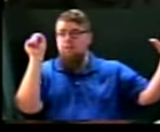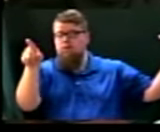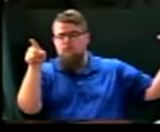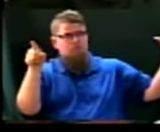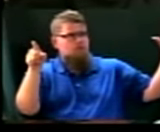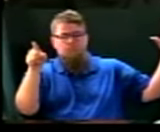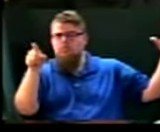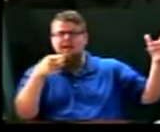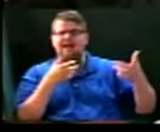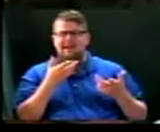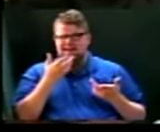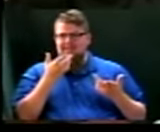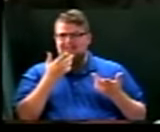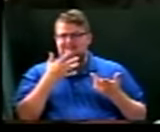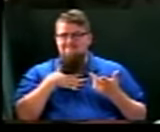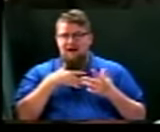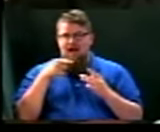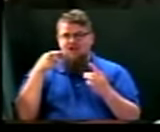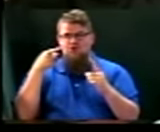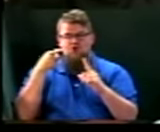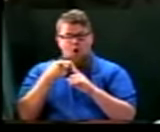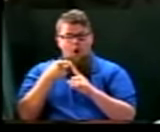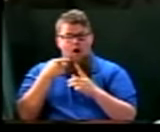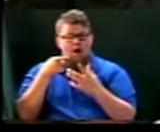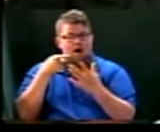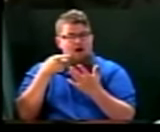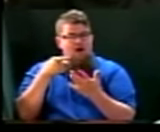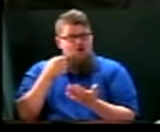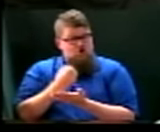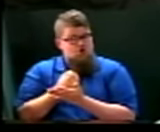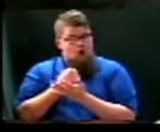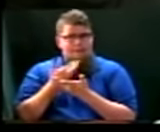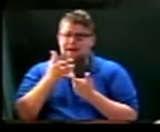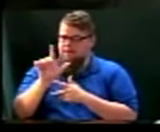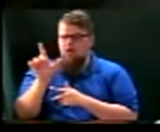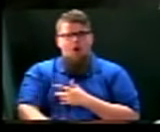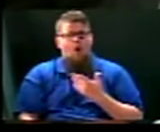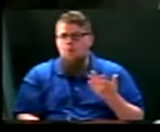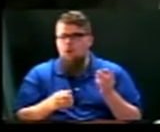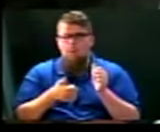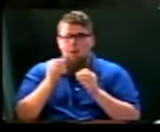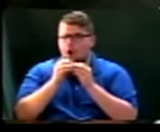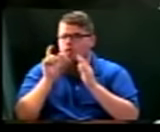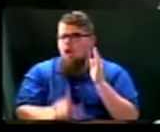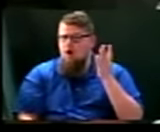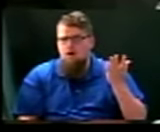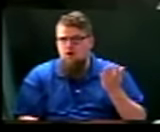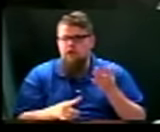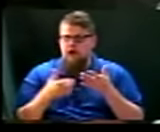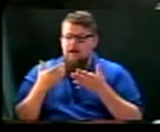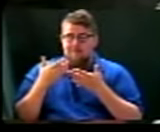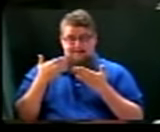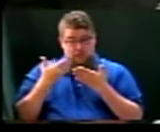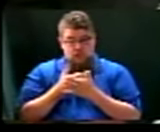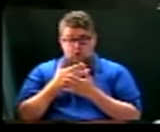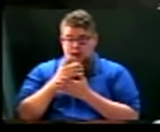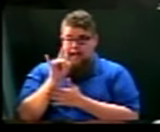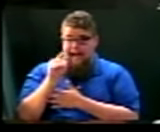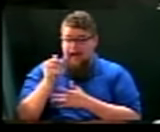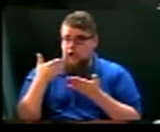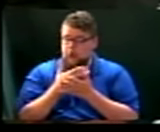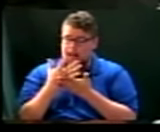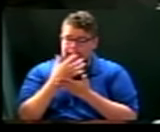score. Now, we are told that we'll be doing a new portfolio on a new data collecting